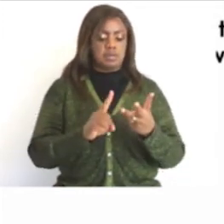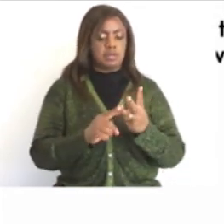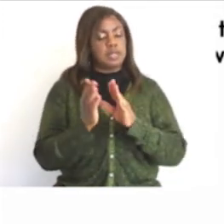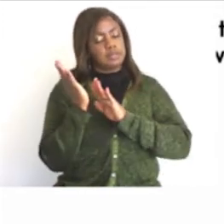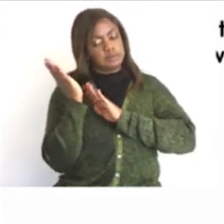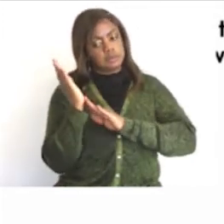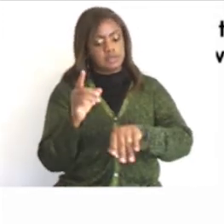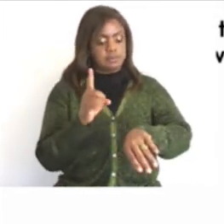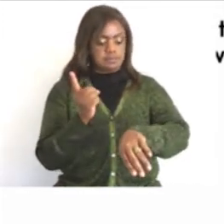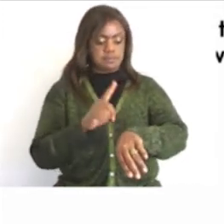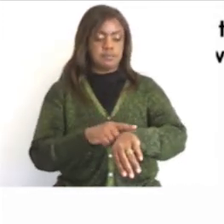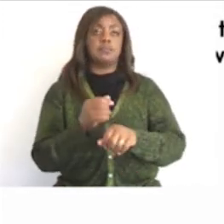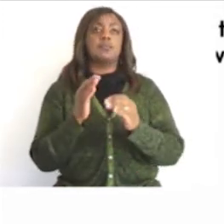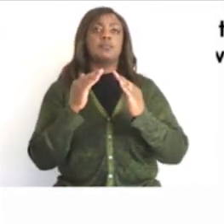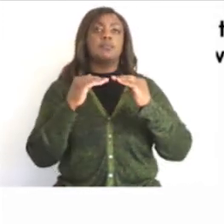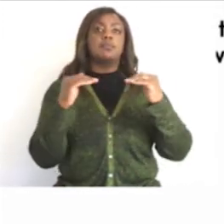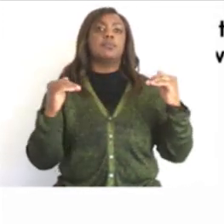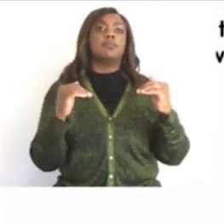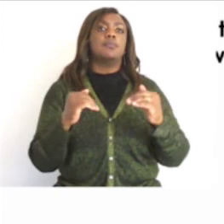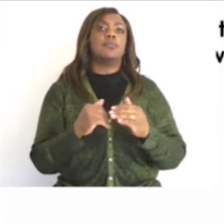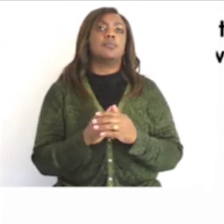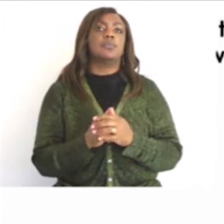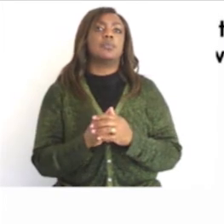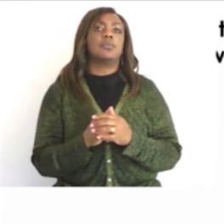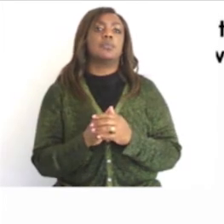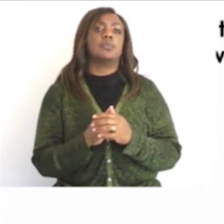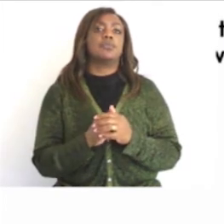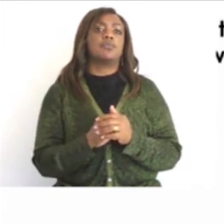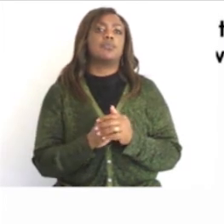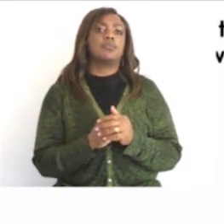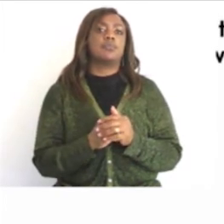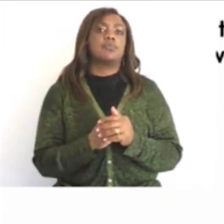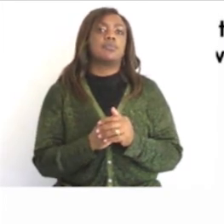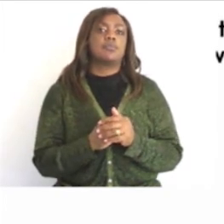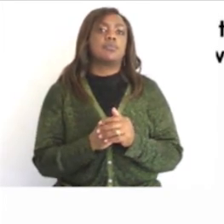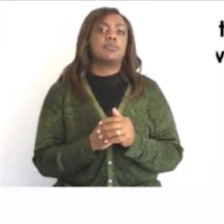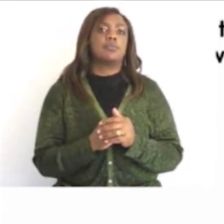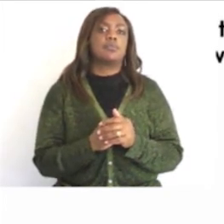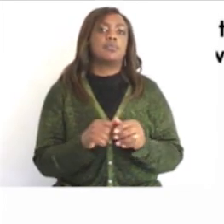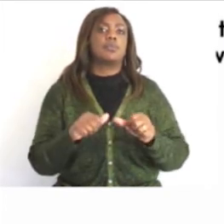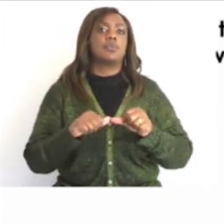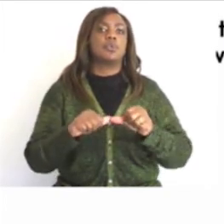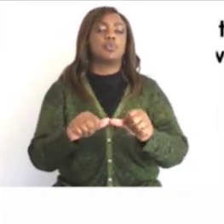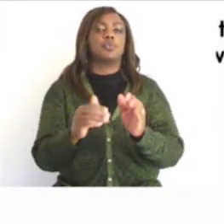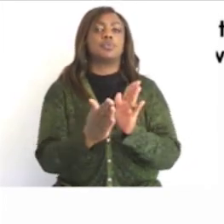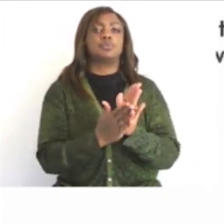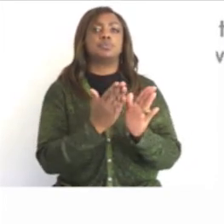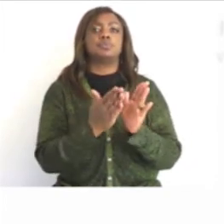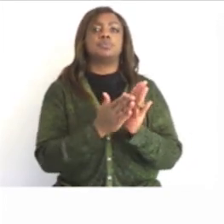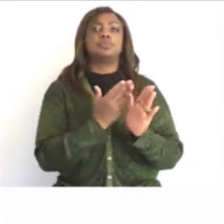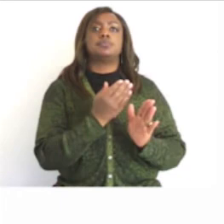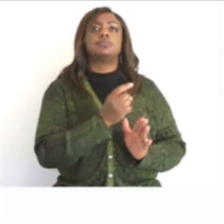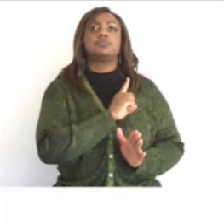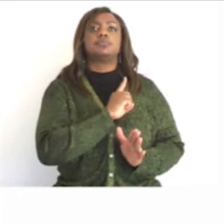Talk to someone about these changes. It will help you understand them better. Let's move to page